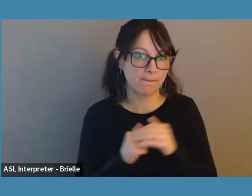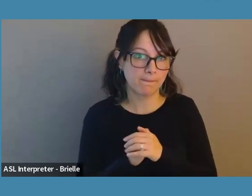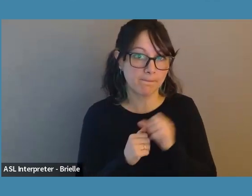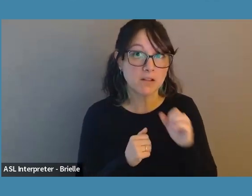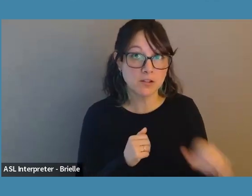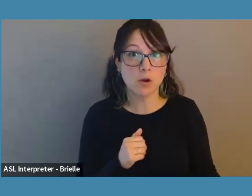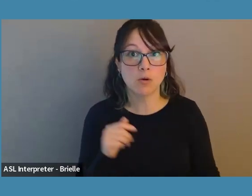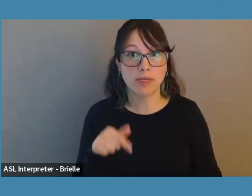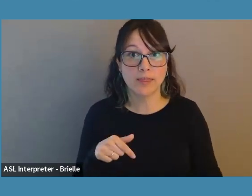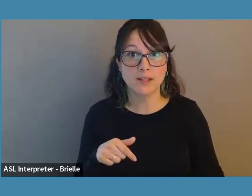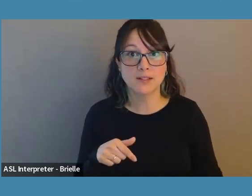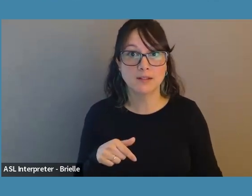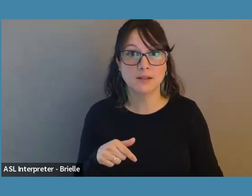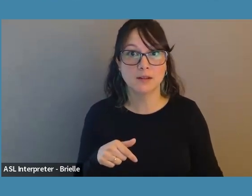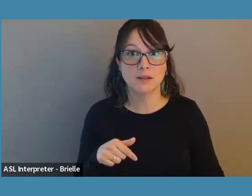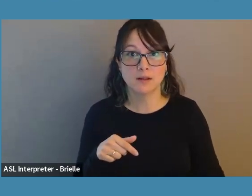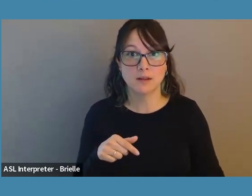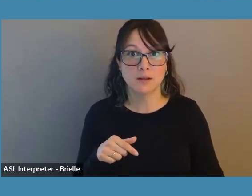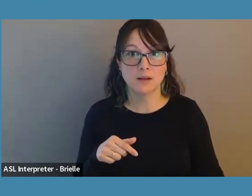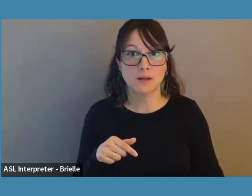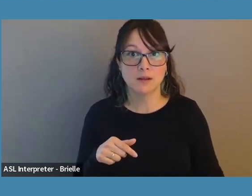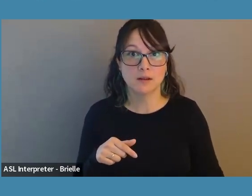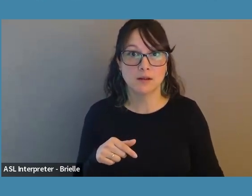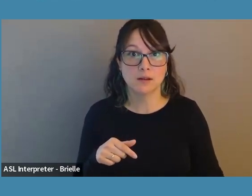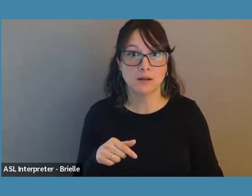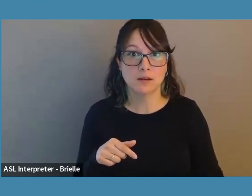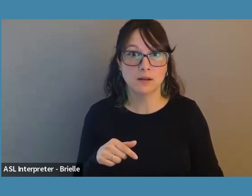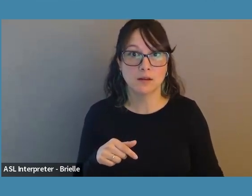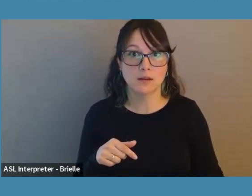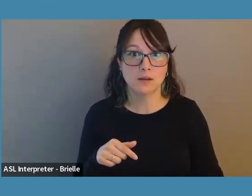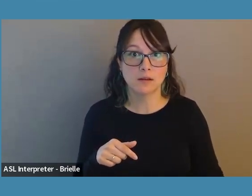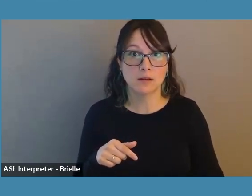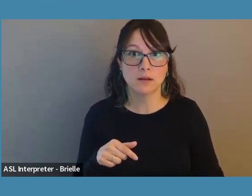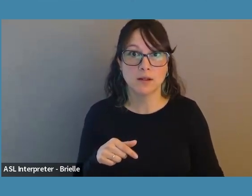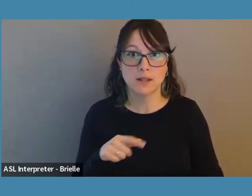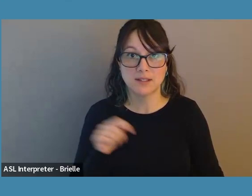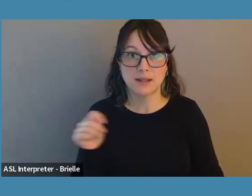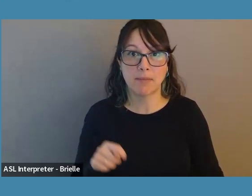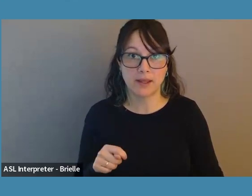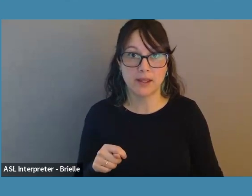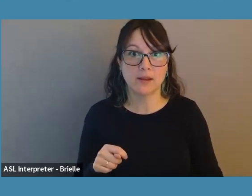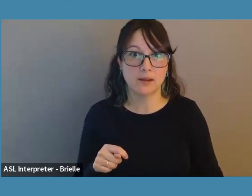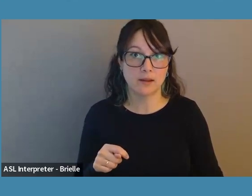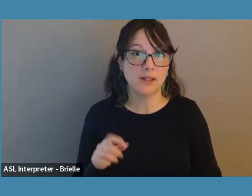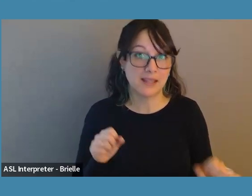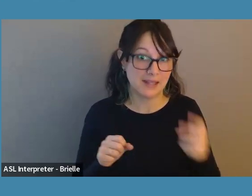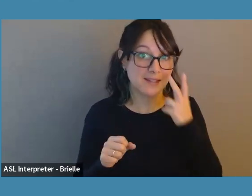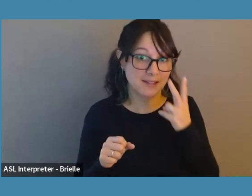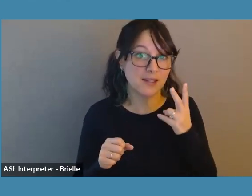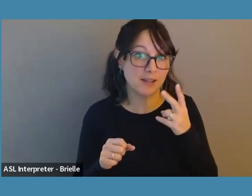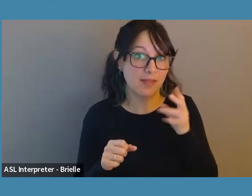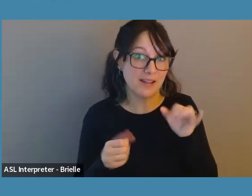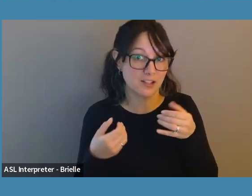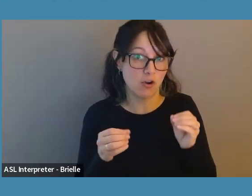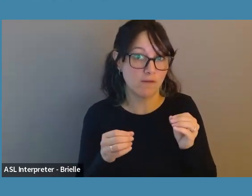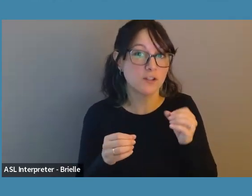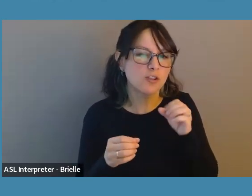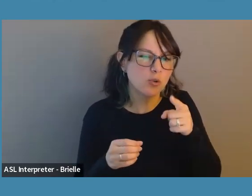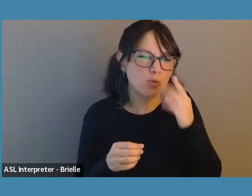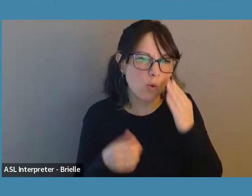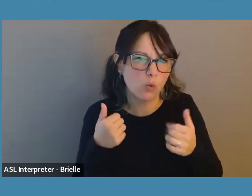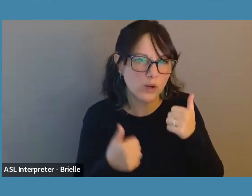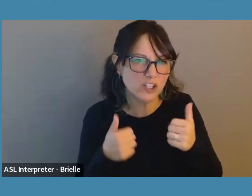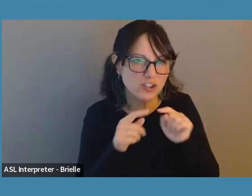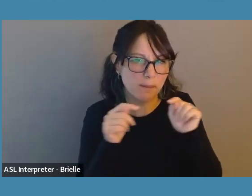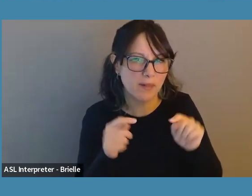So this template, like you can tell at the very top, it says State of Florida Agency for Healthcare Administration. So that helps you know which template is for